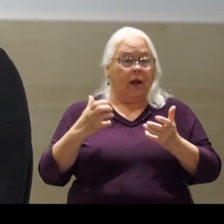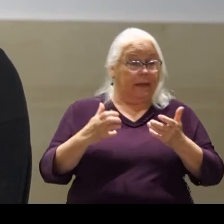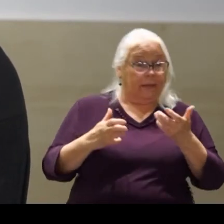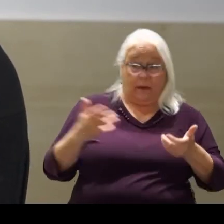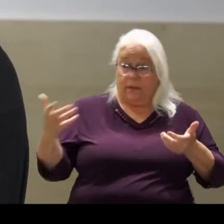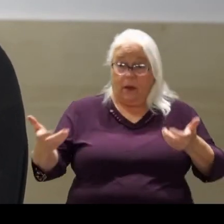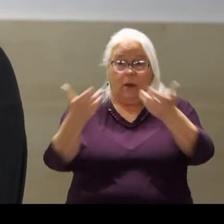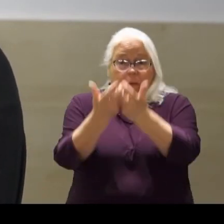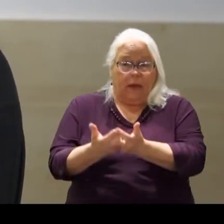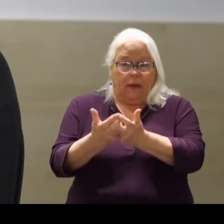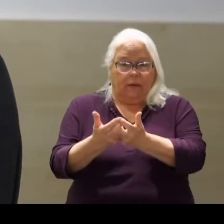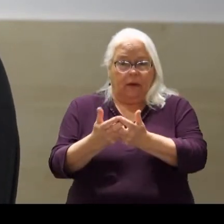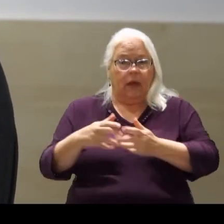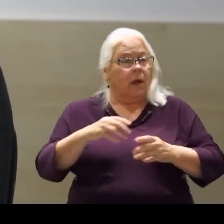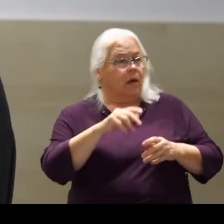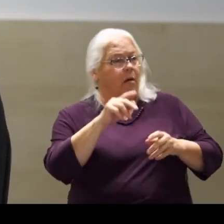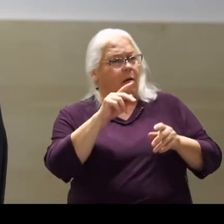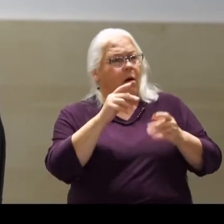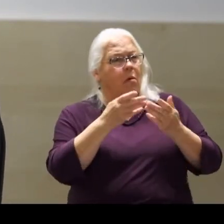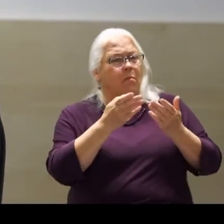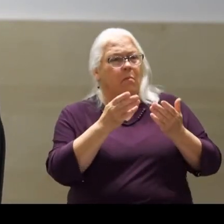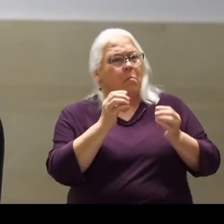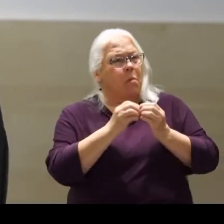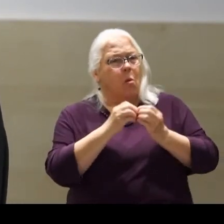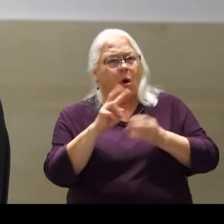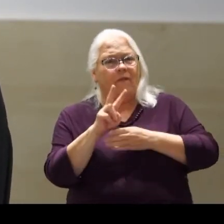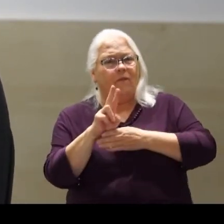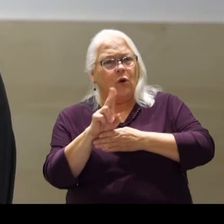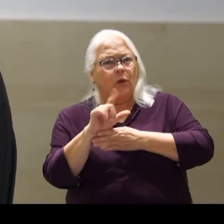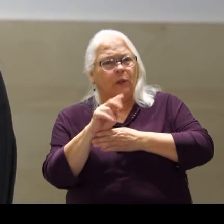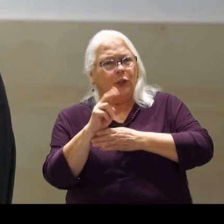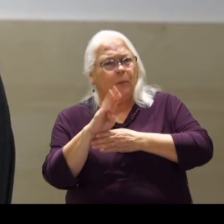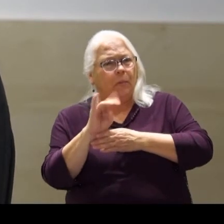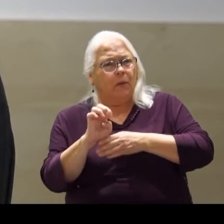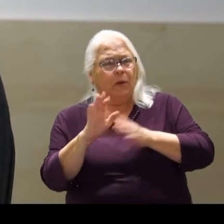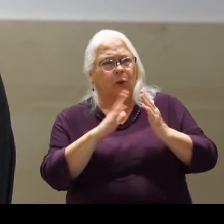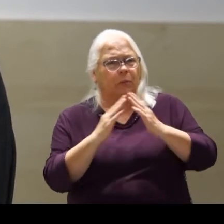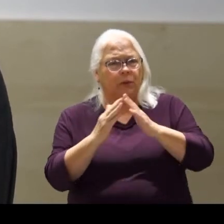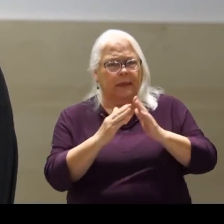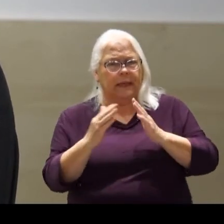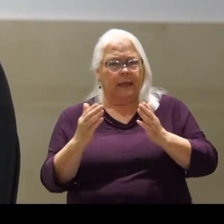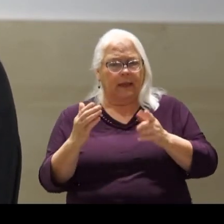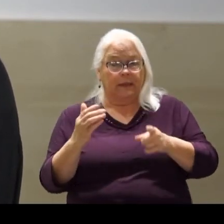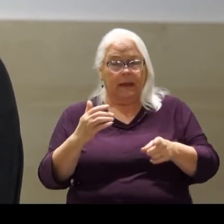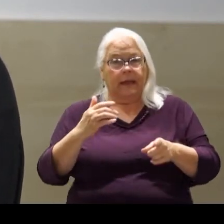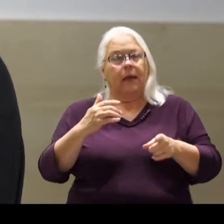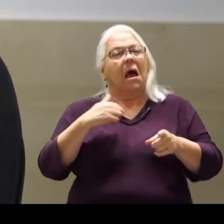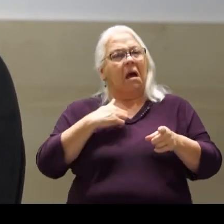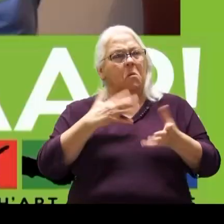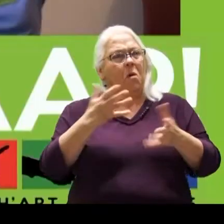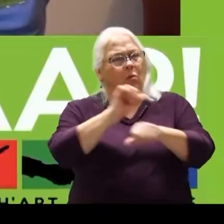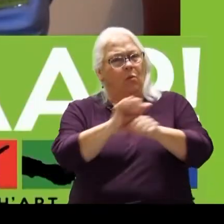began to bring arts to more vulnerable communities and started a Dancing for Parkinson's program in